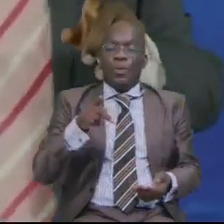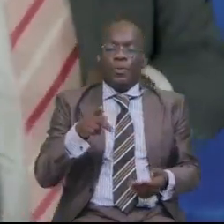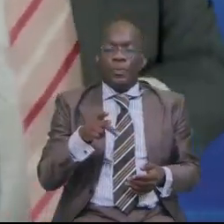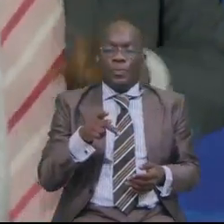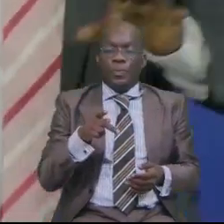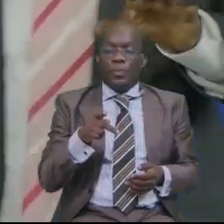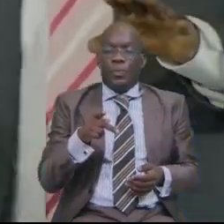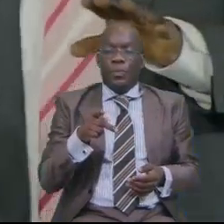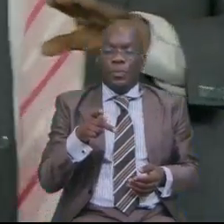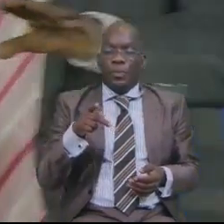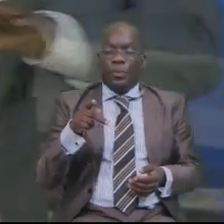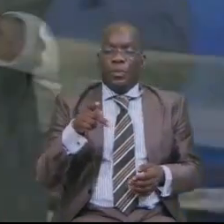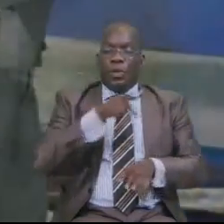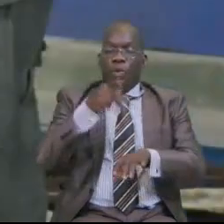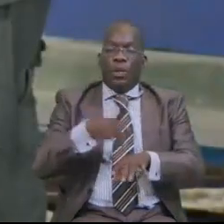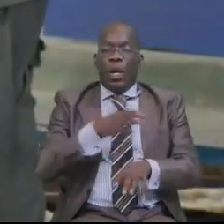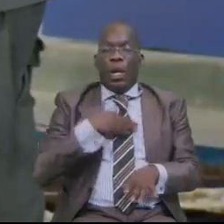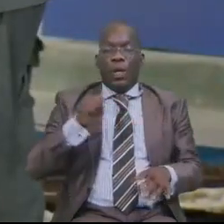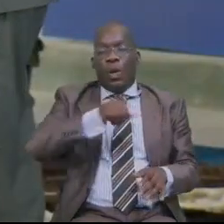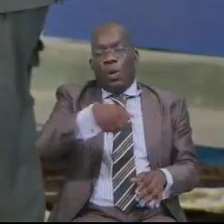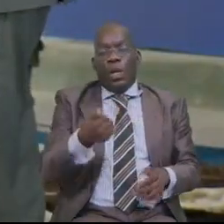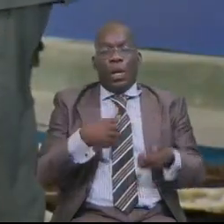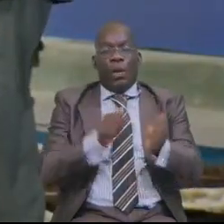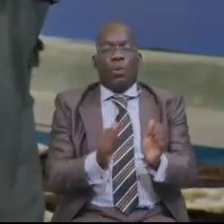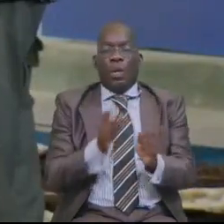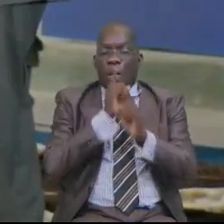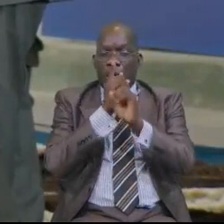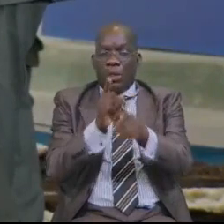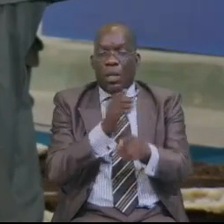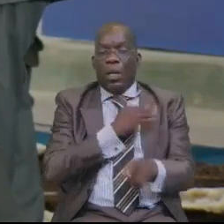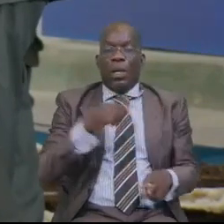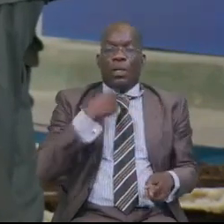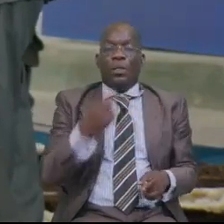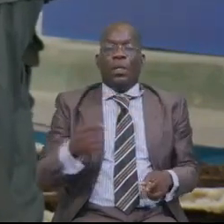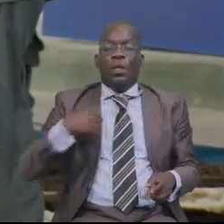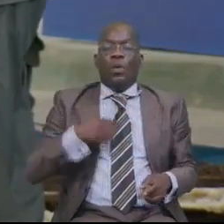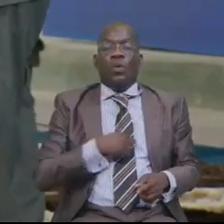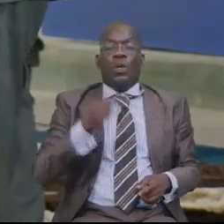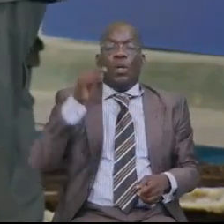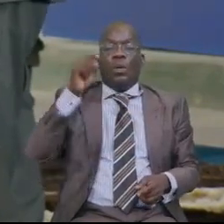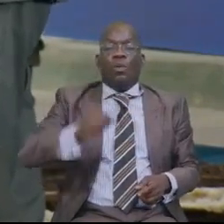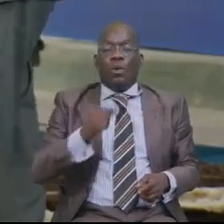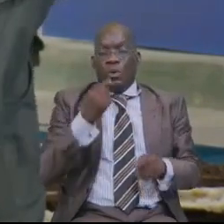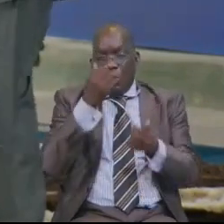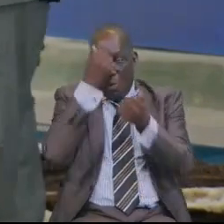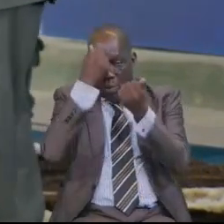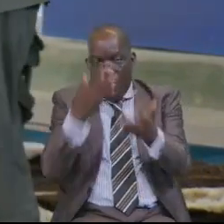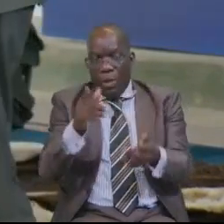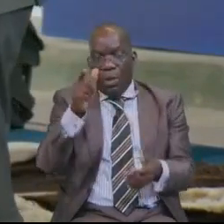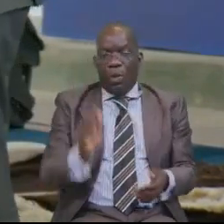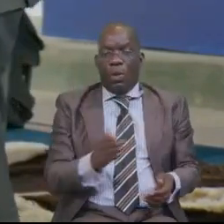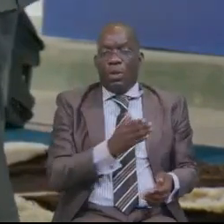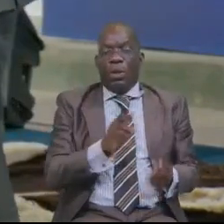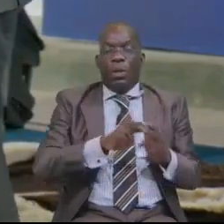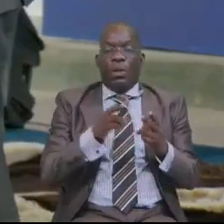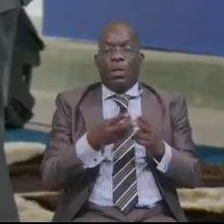the apostles, the other apostles, they answered, we ought to obey God rather than men. And